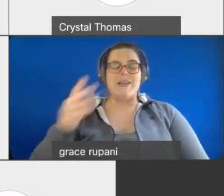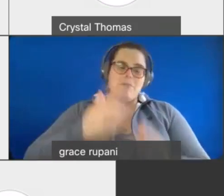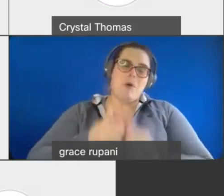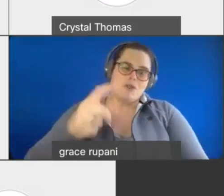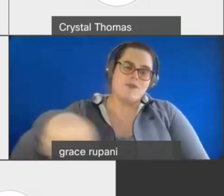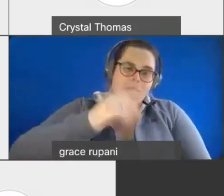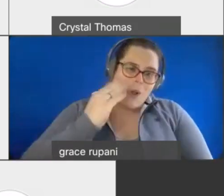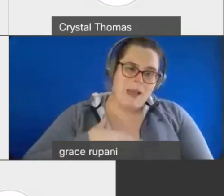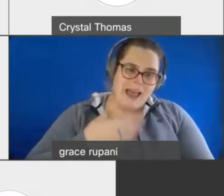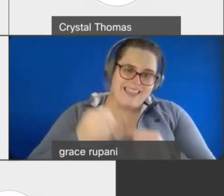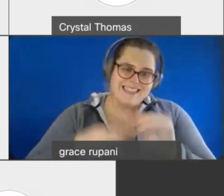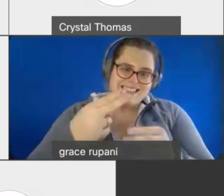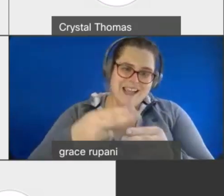at